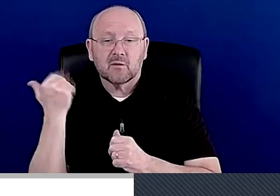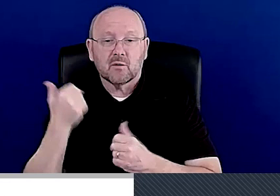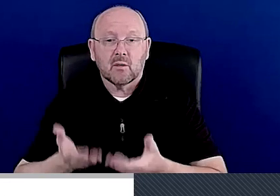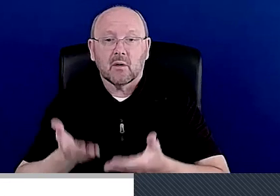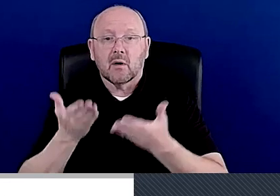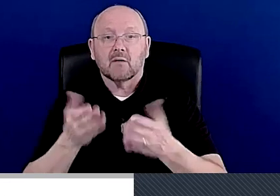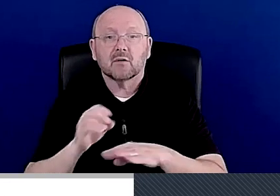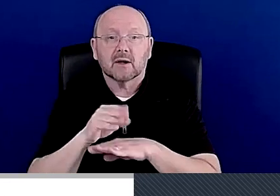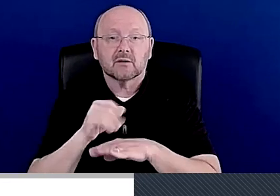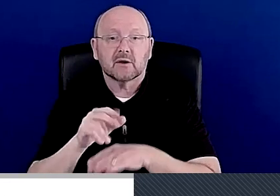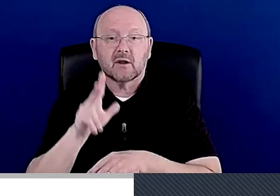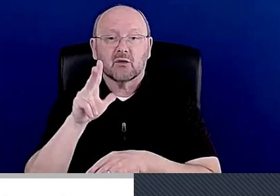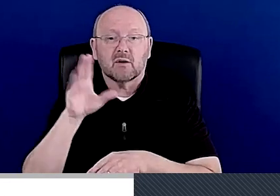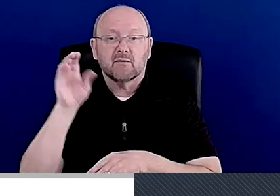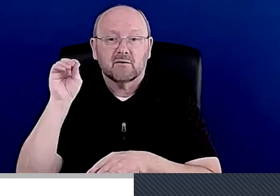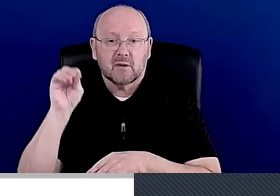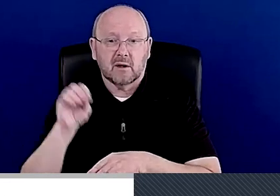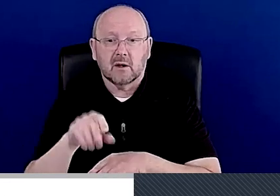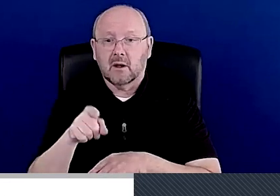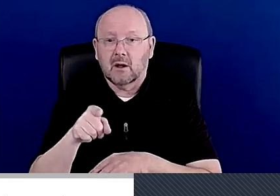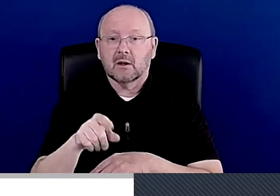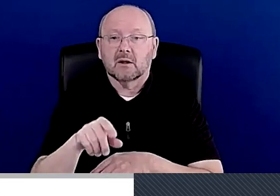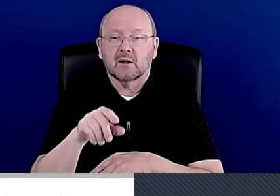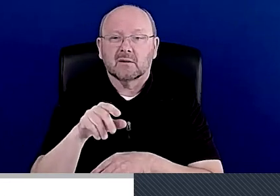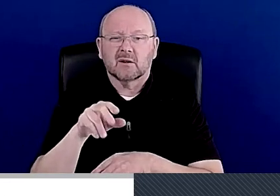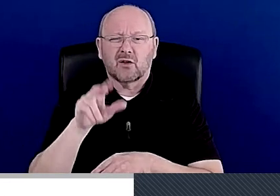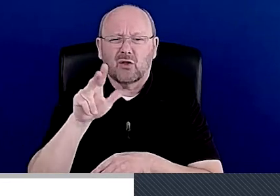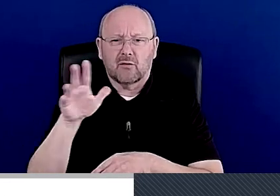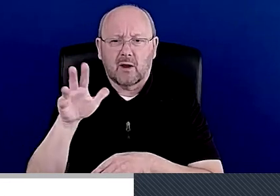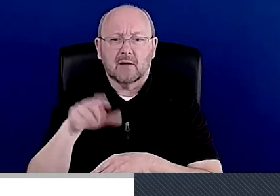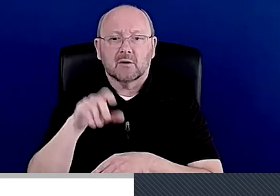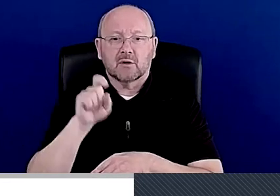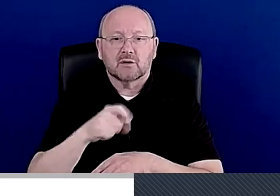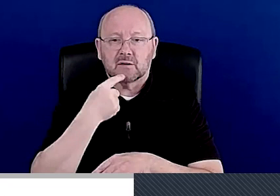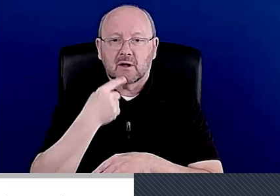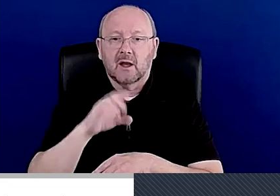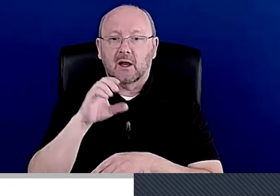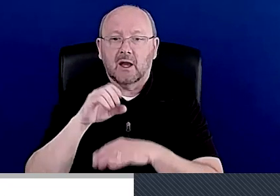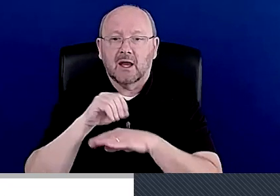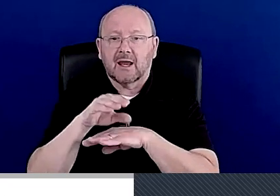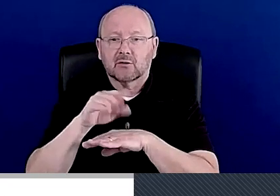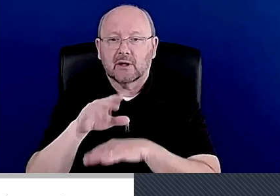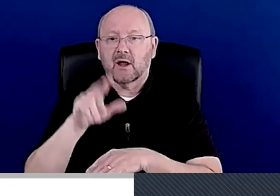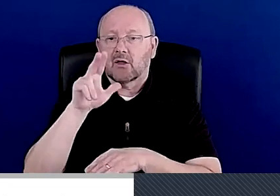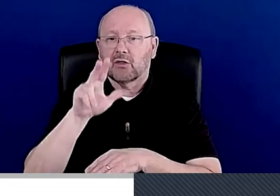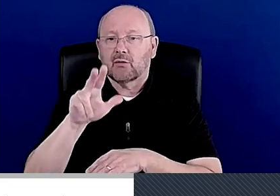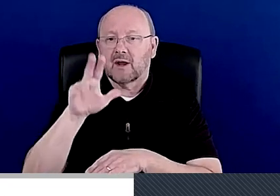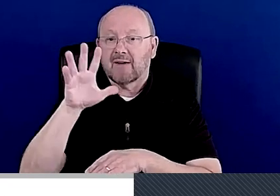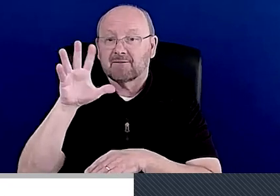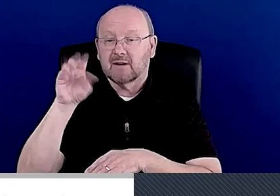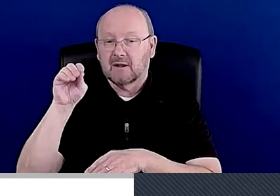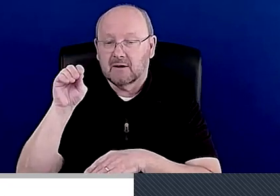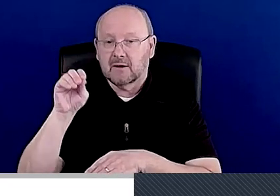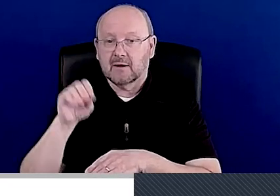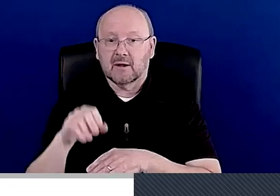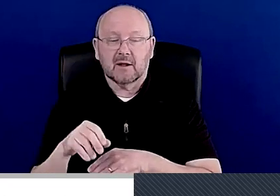counseling 350, which is like counseling 53. It's the student success course. A lot of these folks